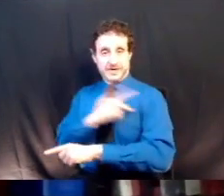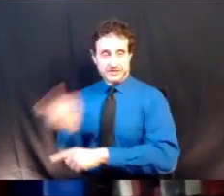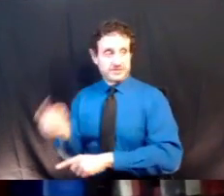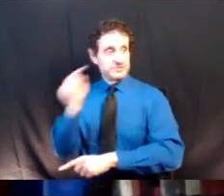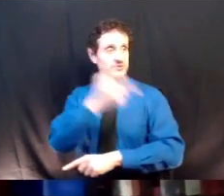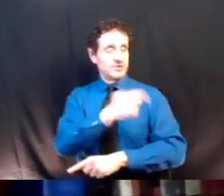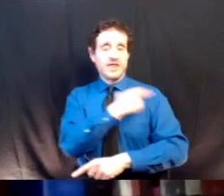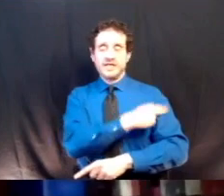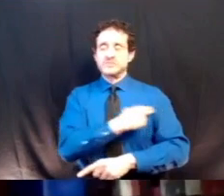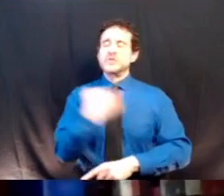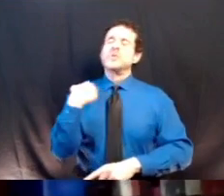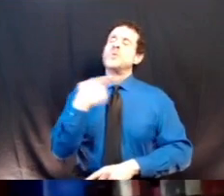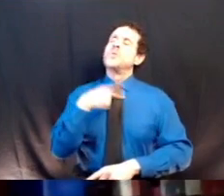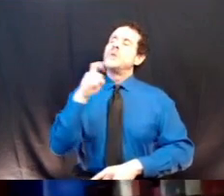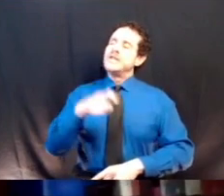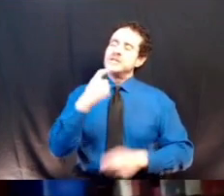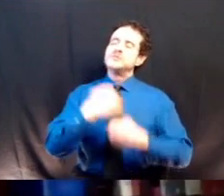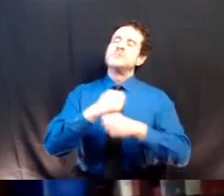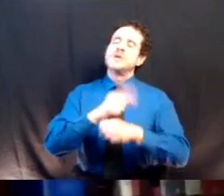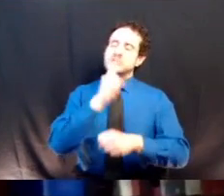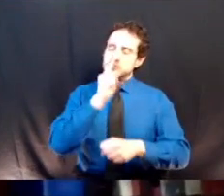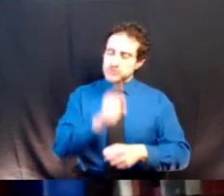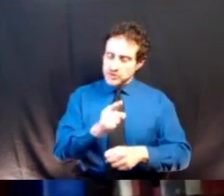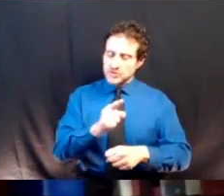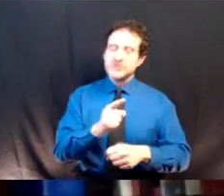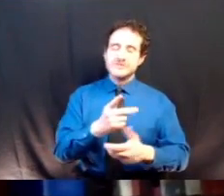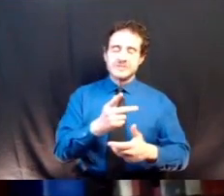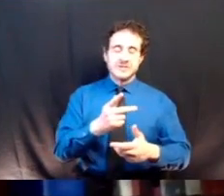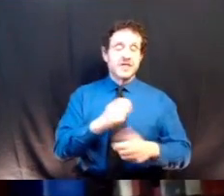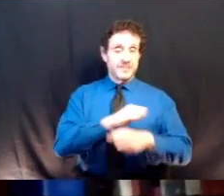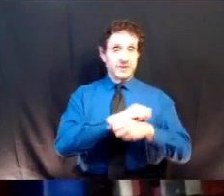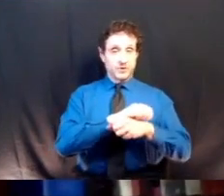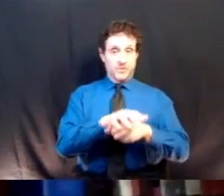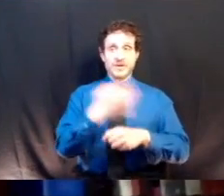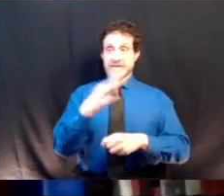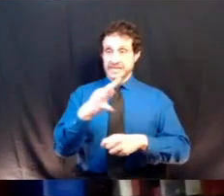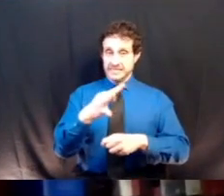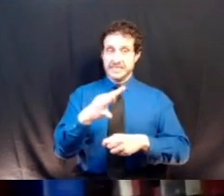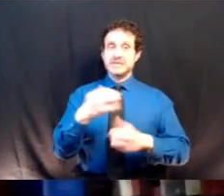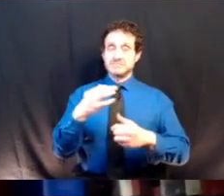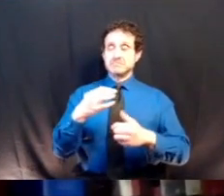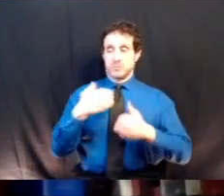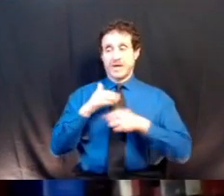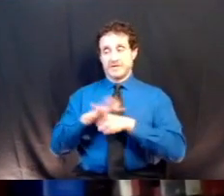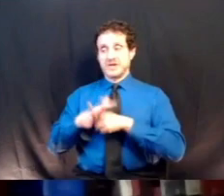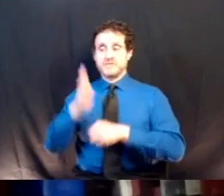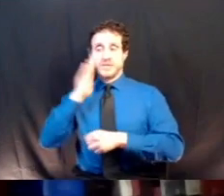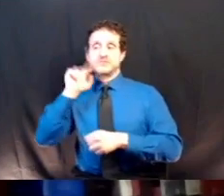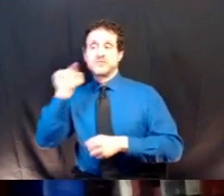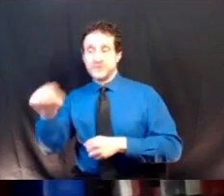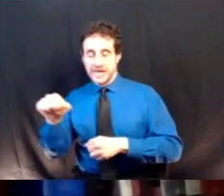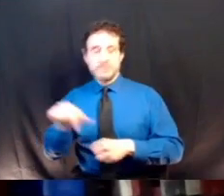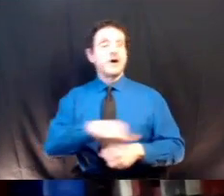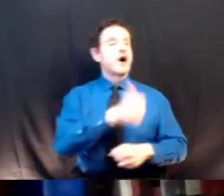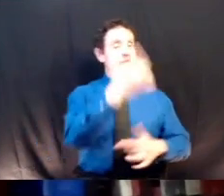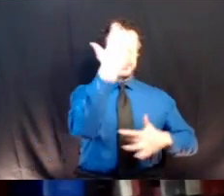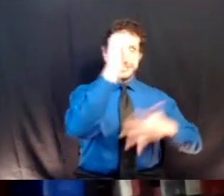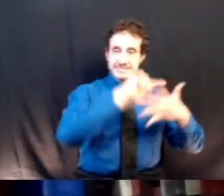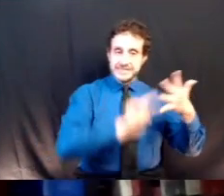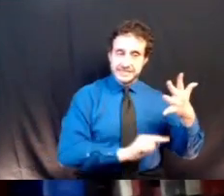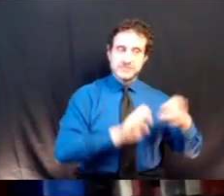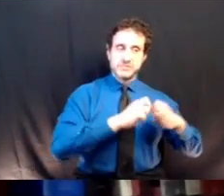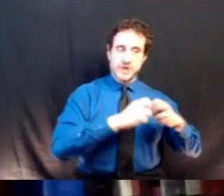people are being hospitalized or getting sick from COVID-19. Governor, from Greg